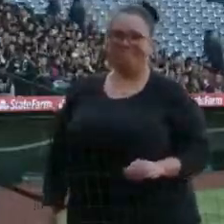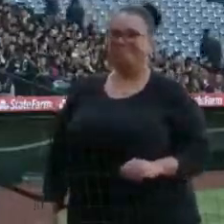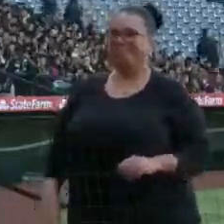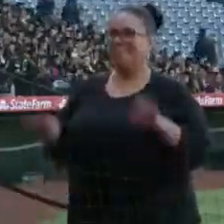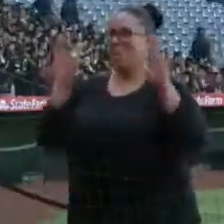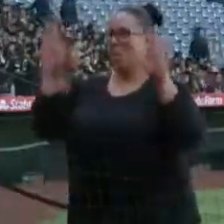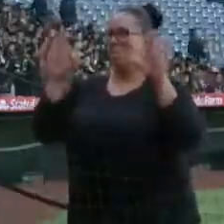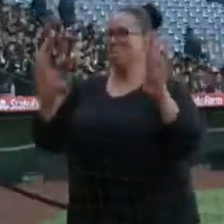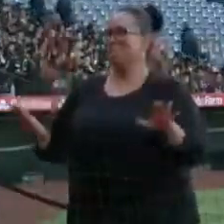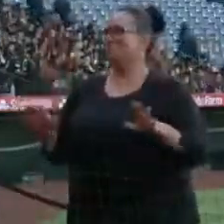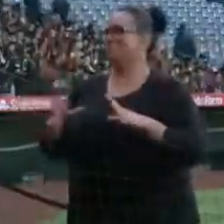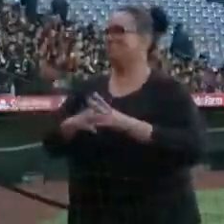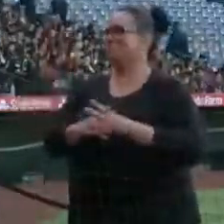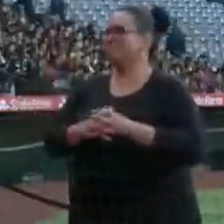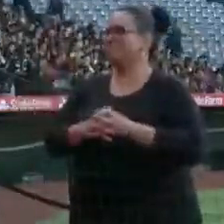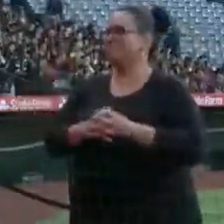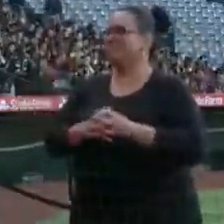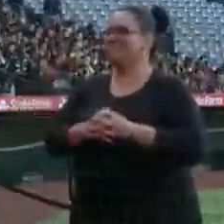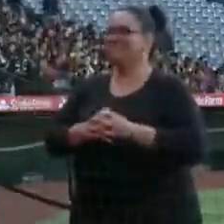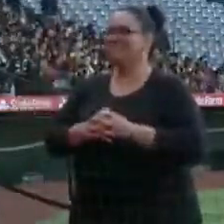Awesome.